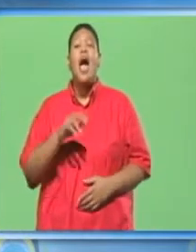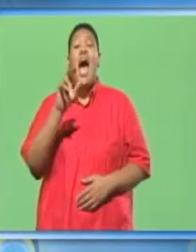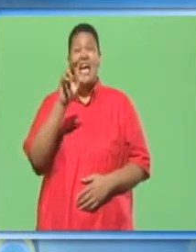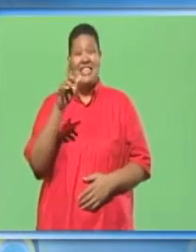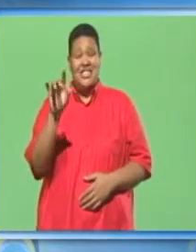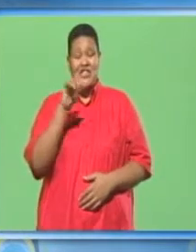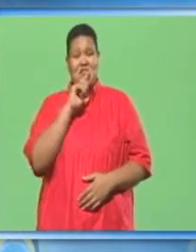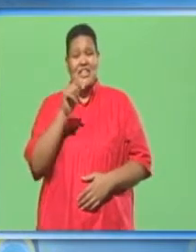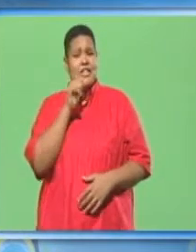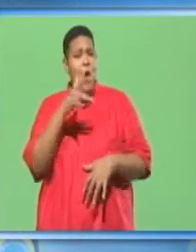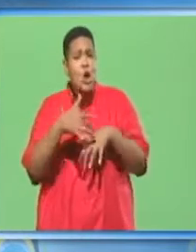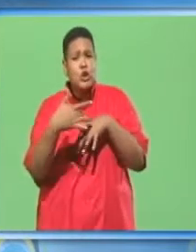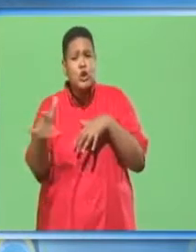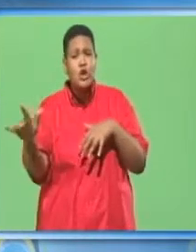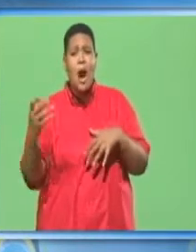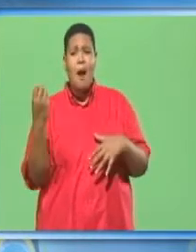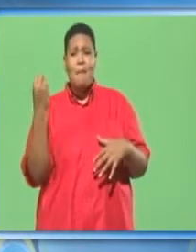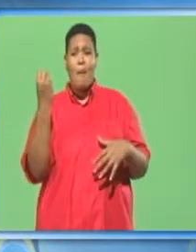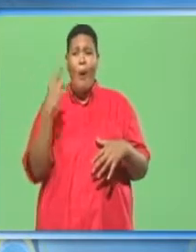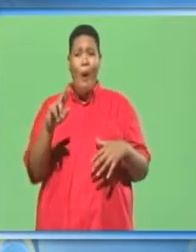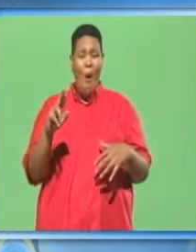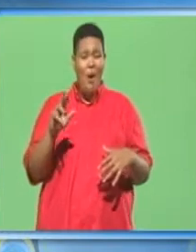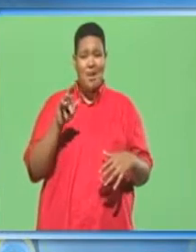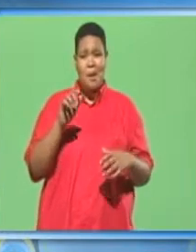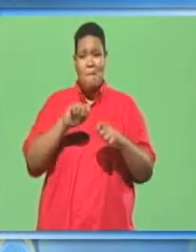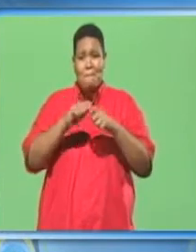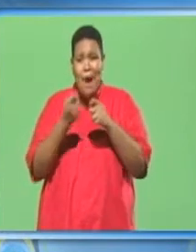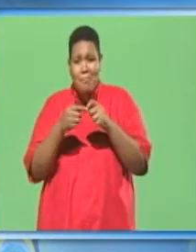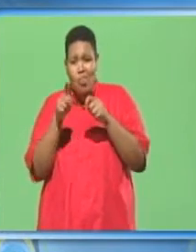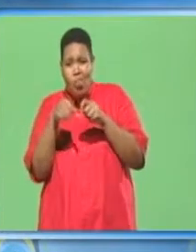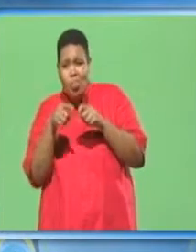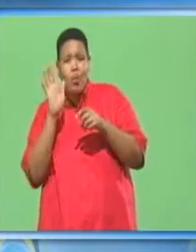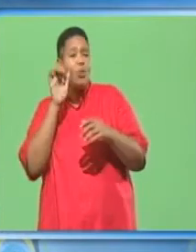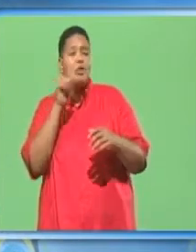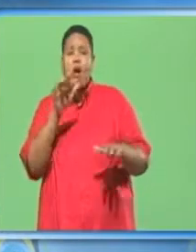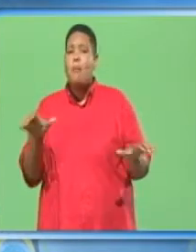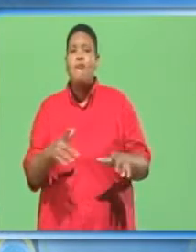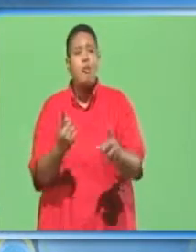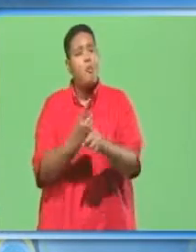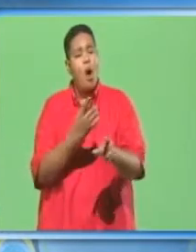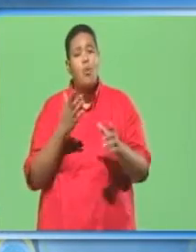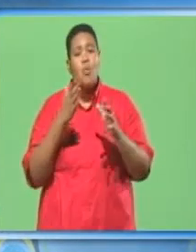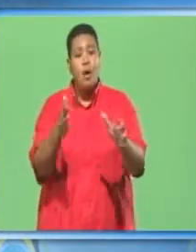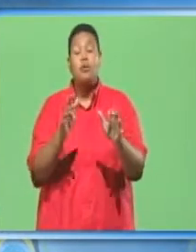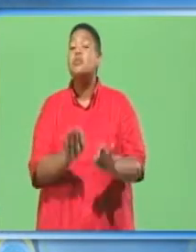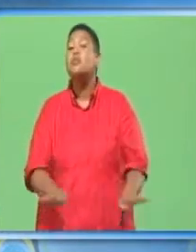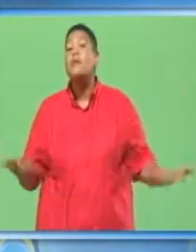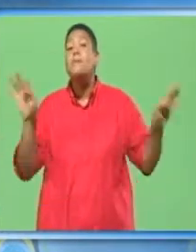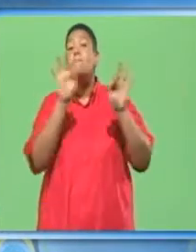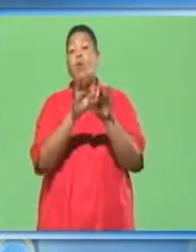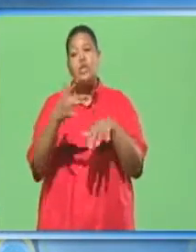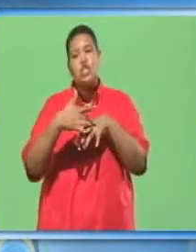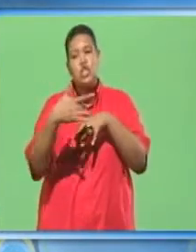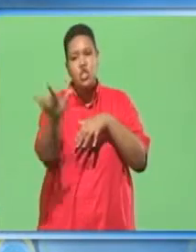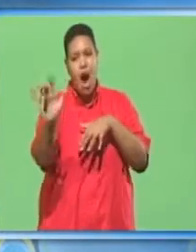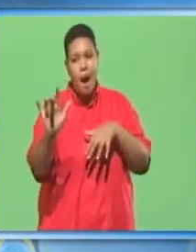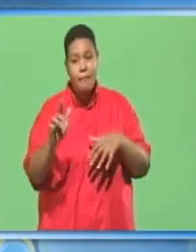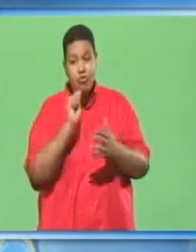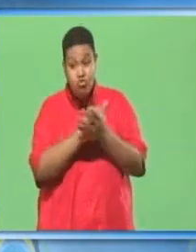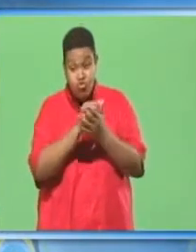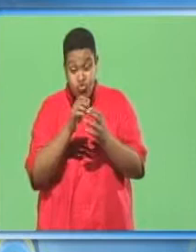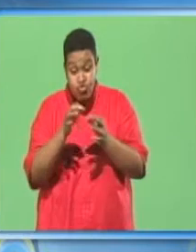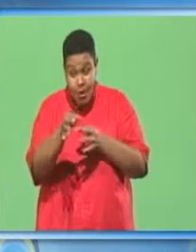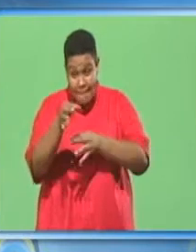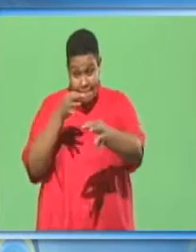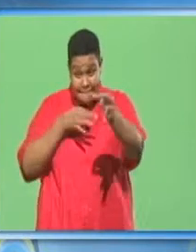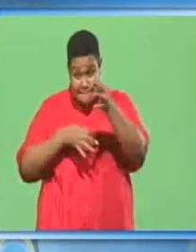blade will not perform in a satisfactory manner. It is very important that the saw blade is sharp. Replace a